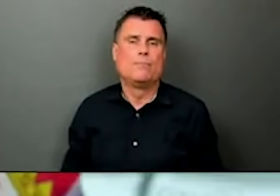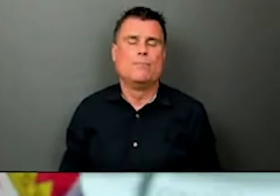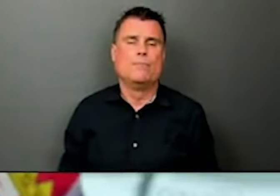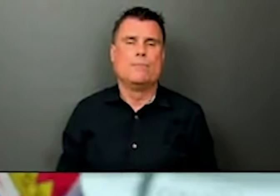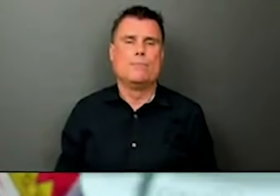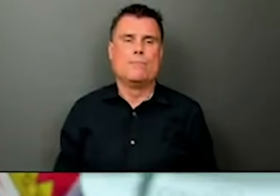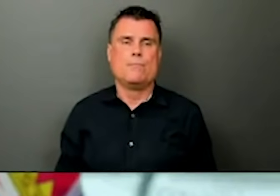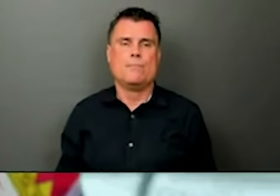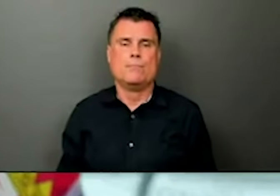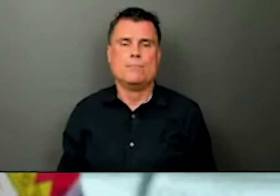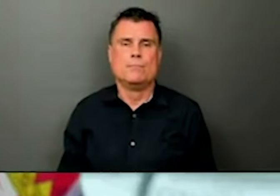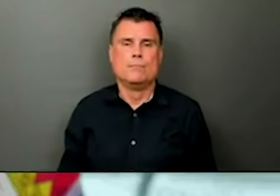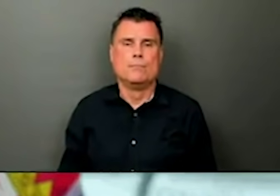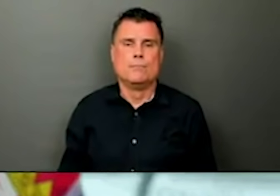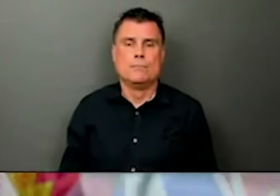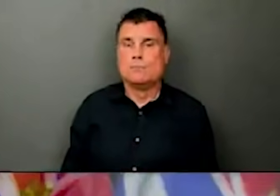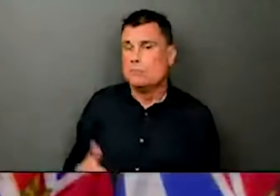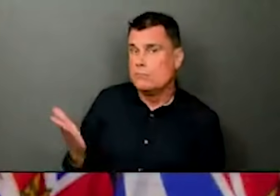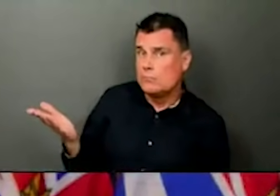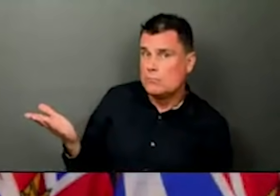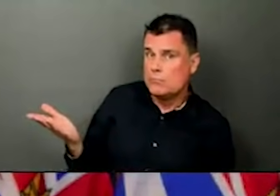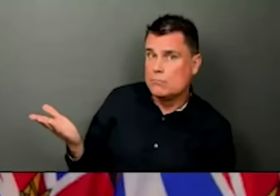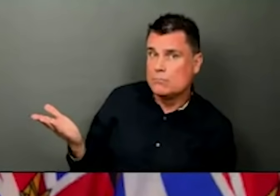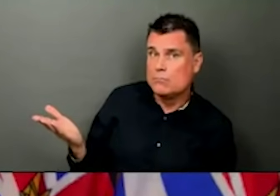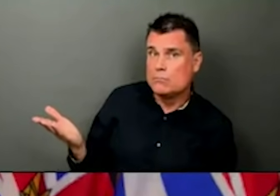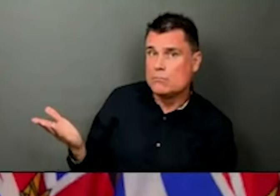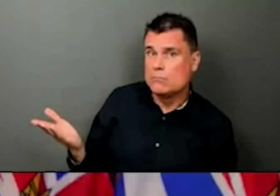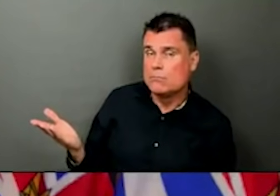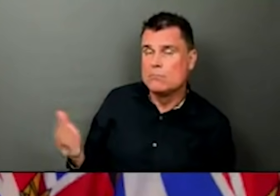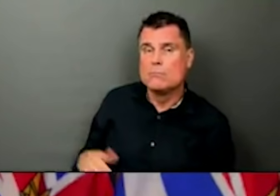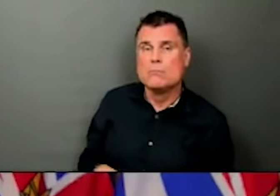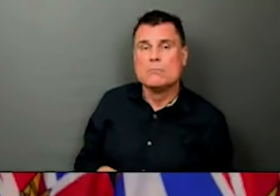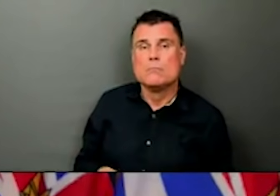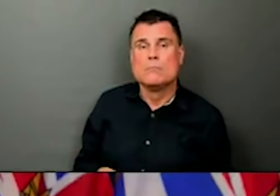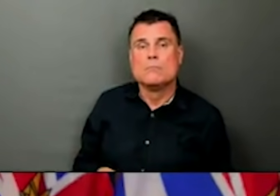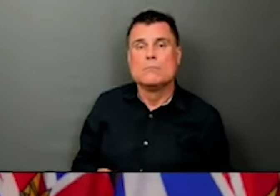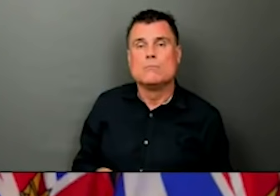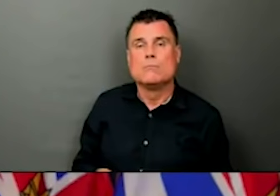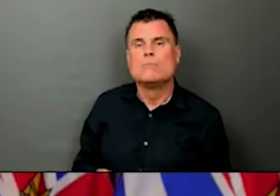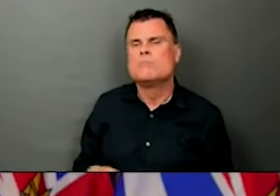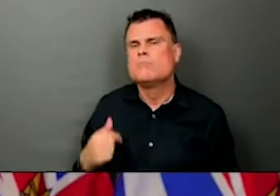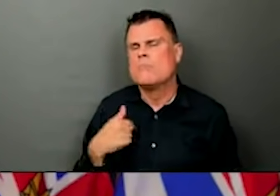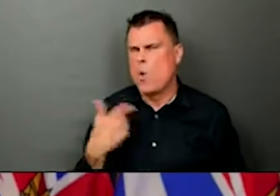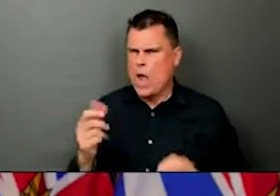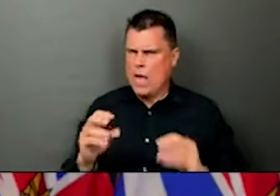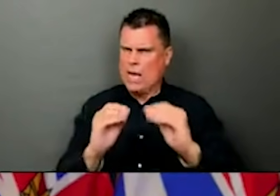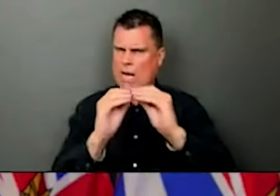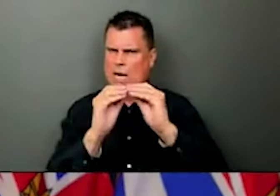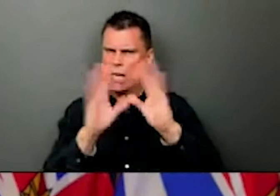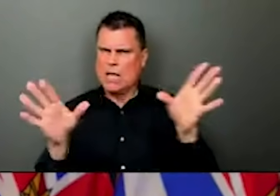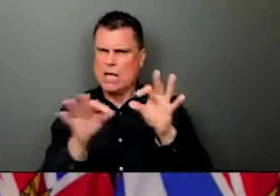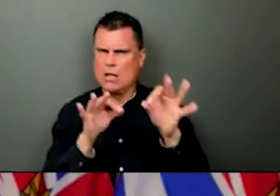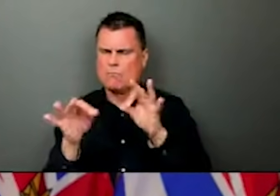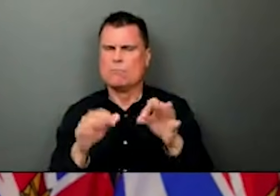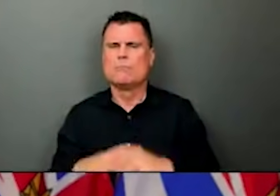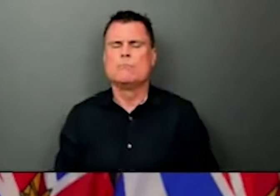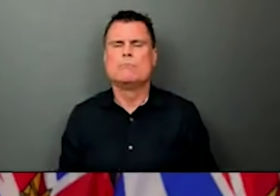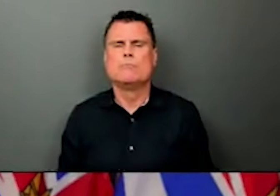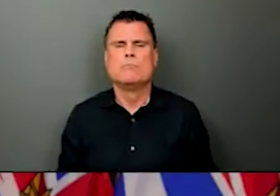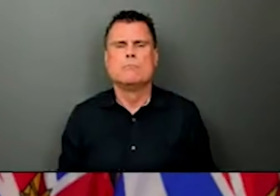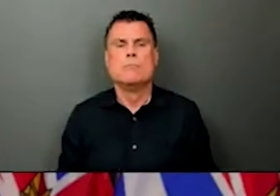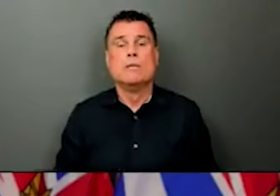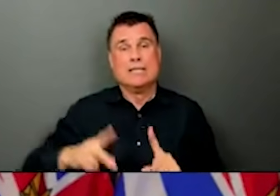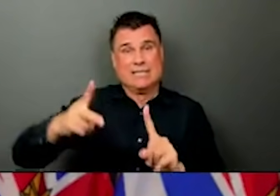Minister Dix has something to add to that. Just the priority for second doses, as you know, Richard, is the same as for